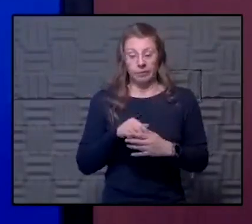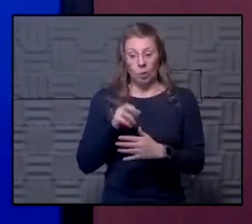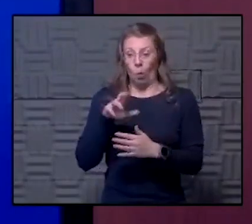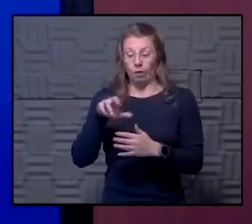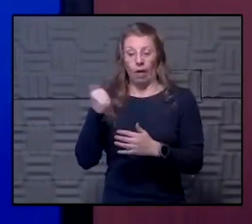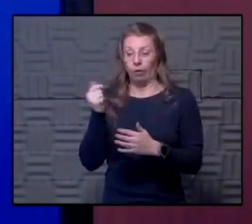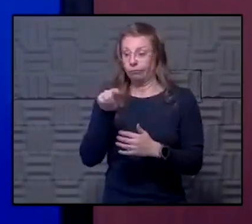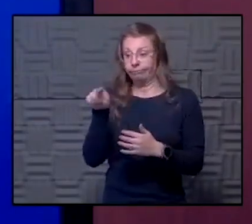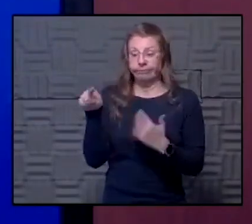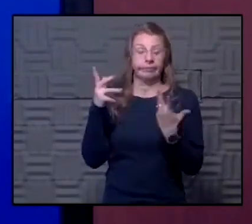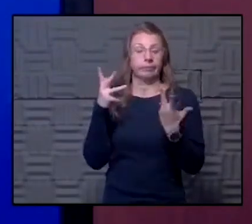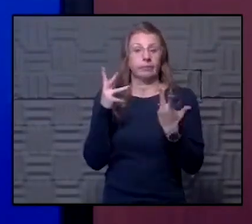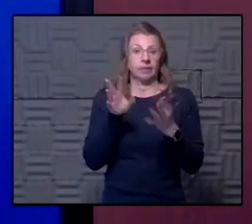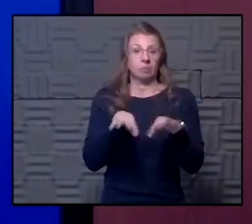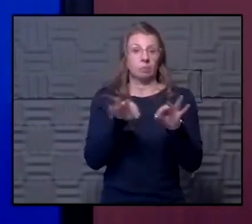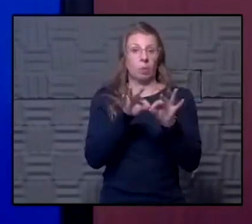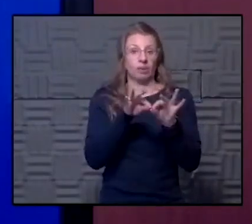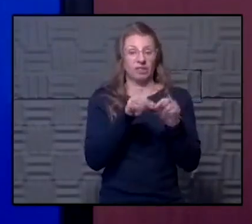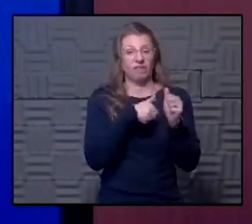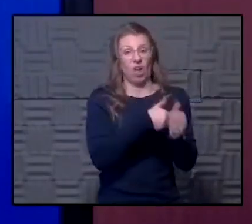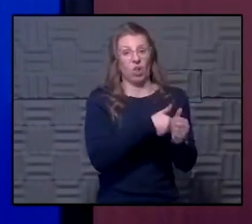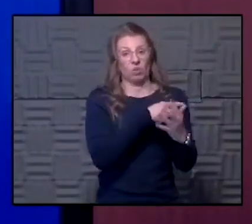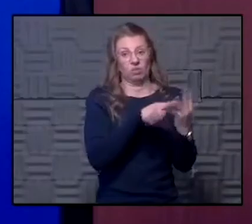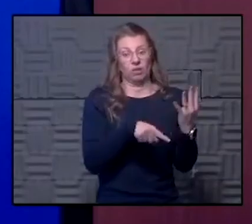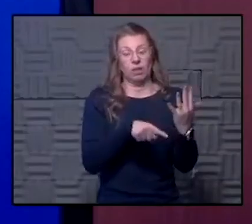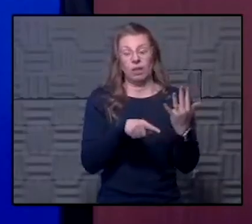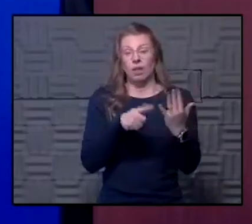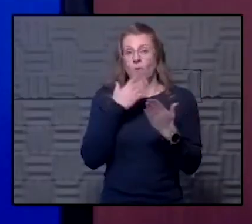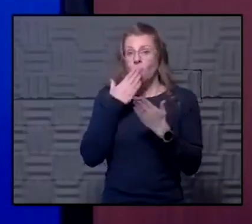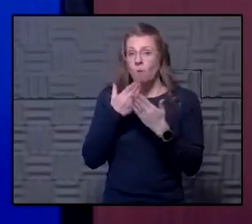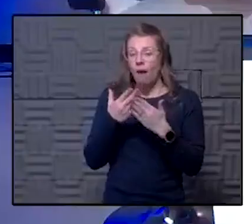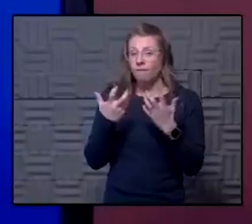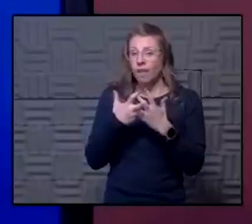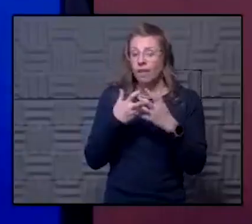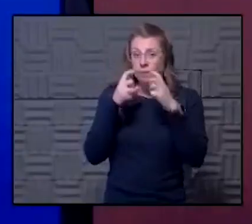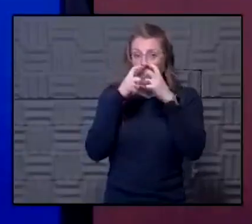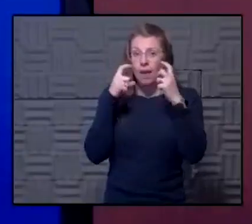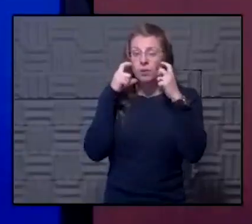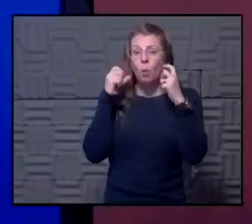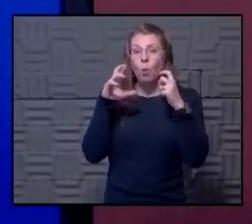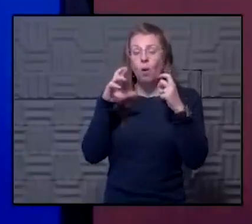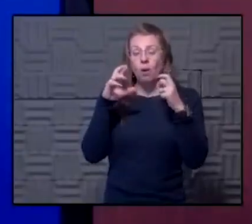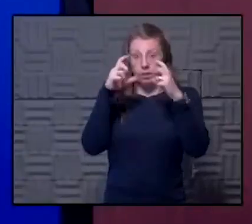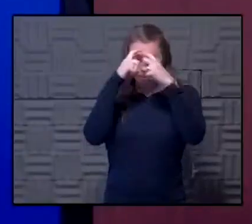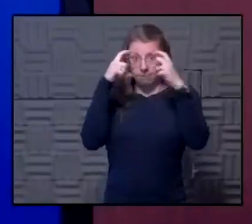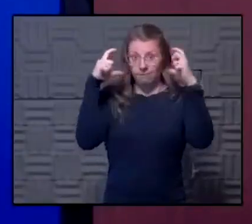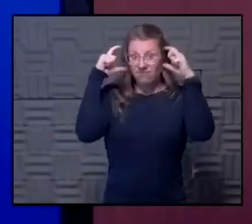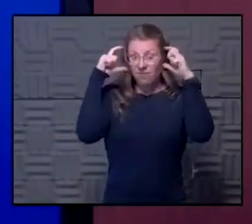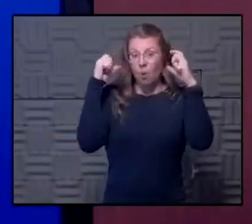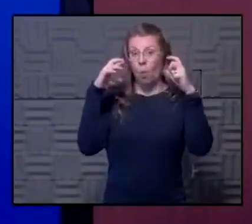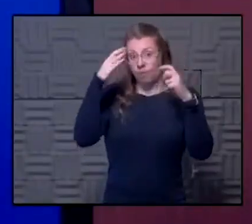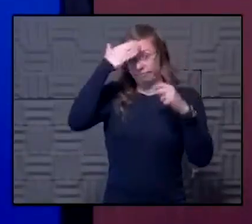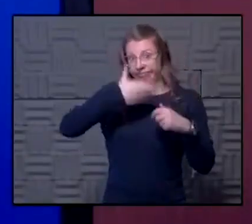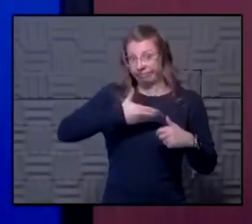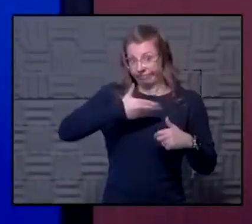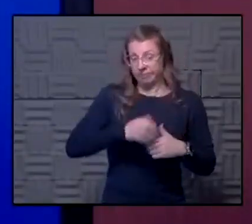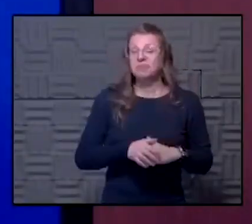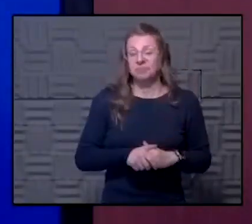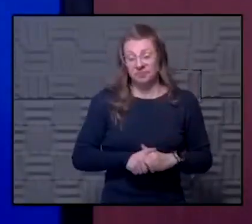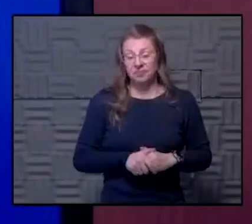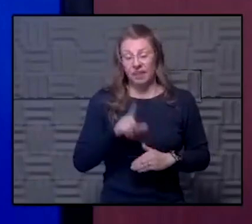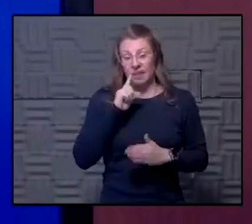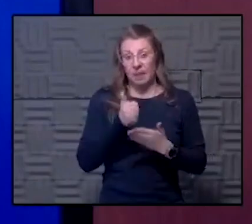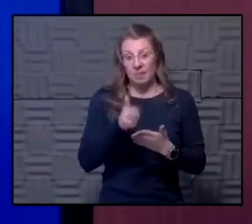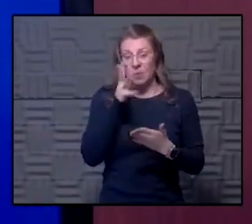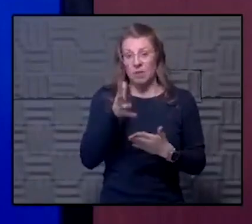we'll continue to highlight. Yeah, a well-fitting mask and eye protection or a face shield, I think, would help too. All right,